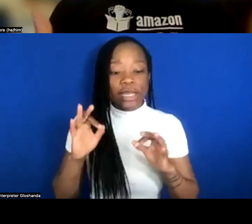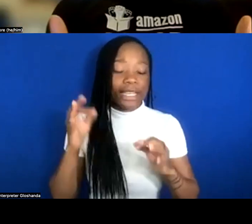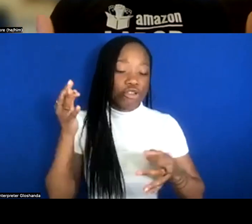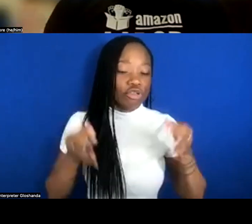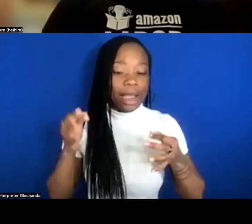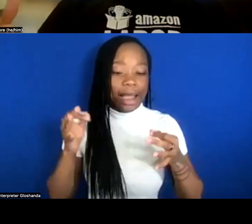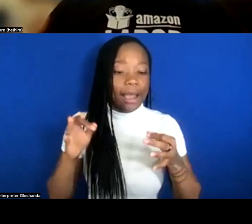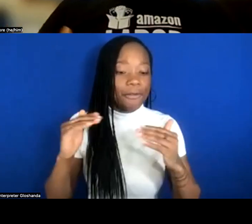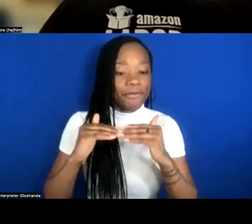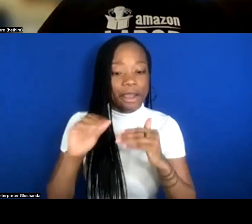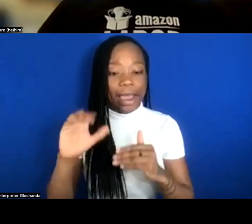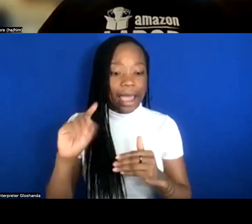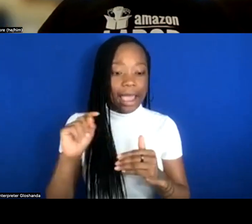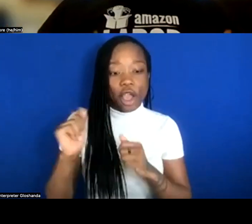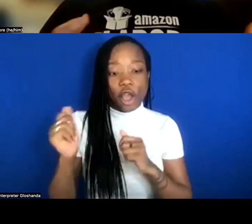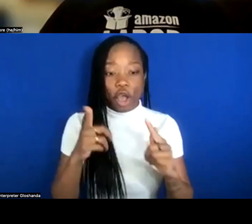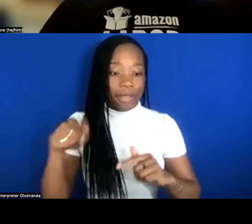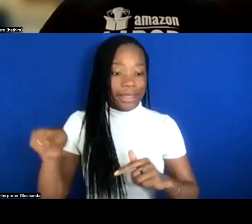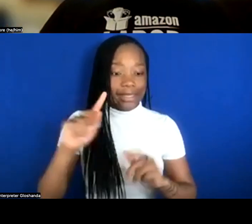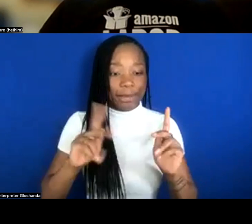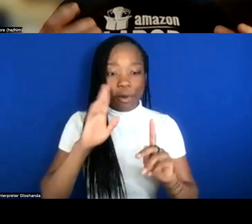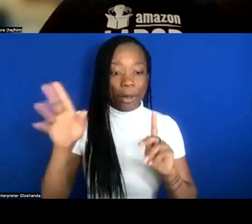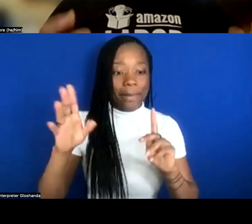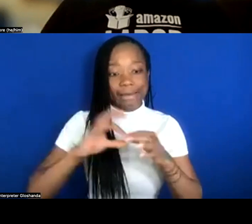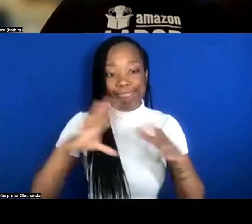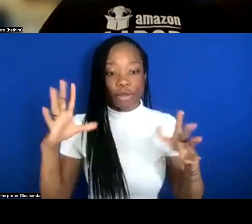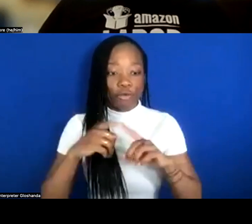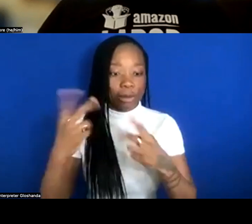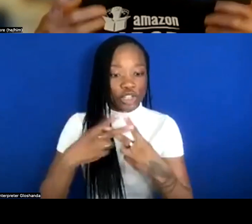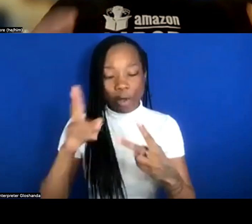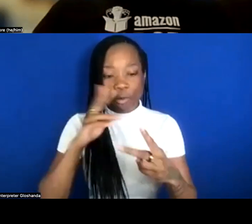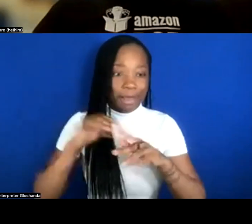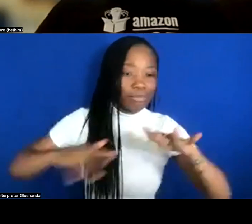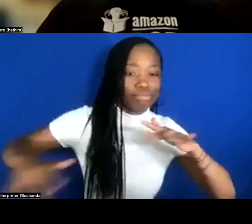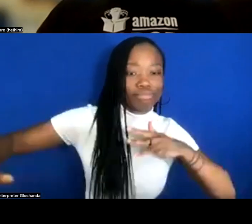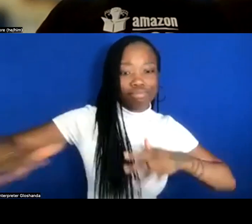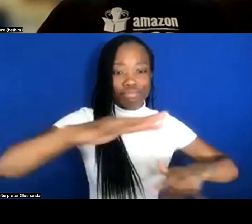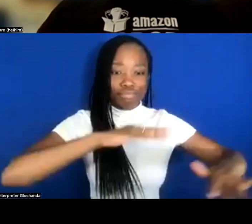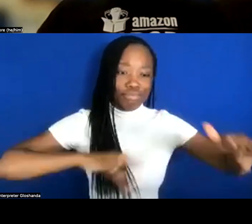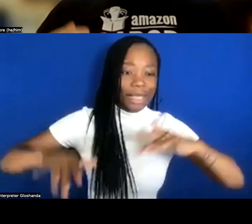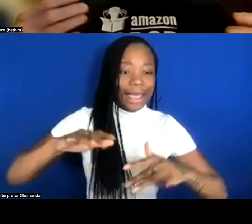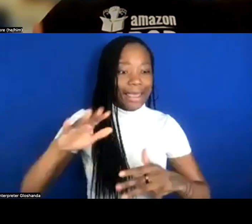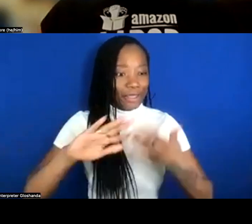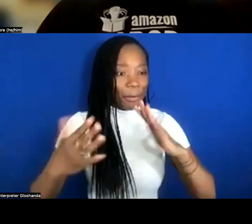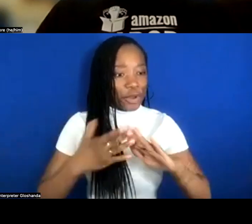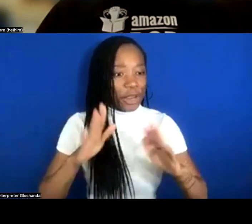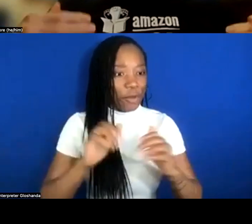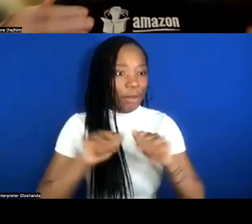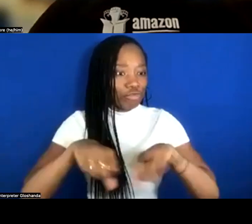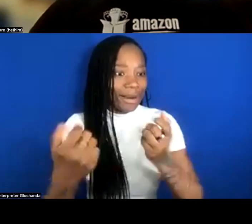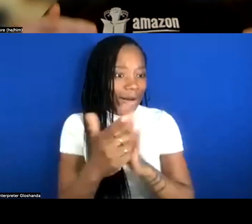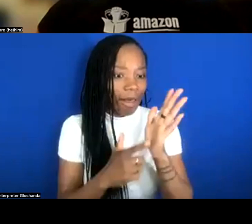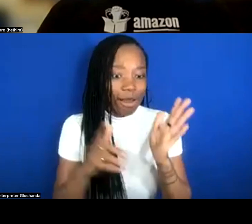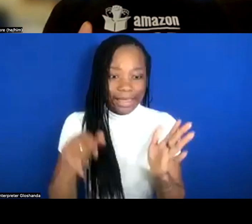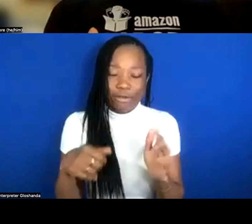of jail and be roaming through the community committing crimes. It was an incredibly powerful propaganda tool, but I think we